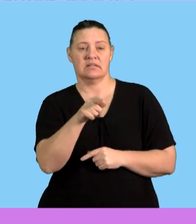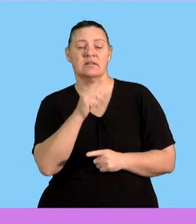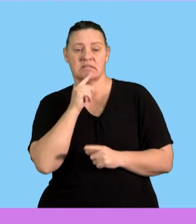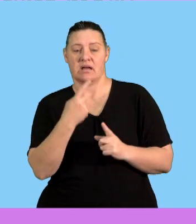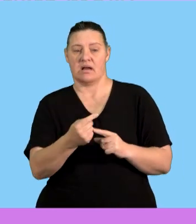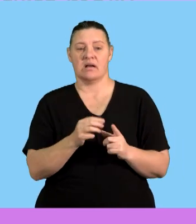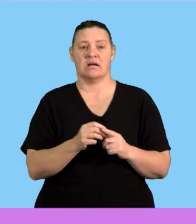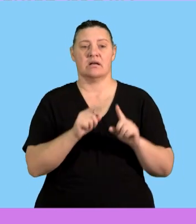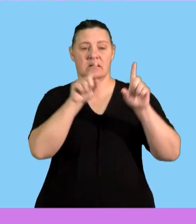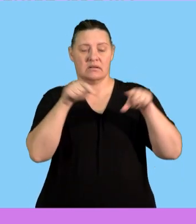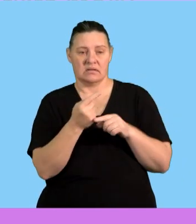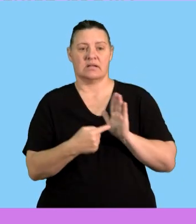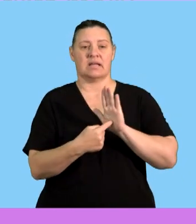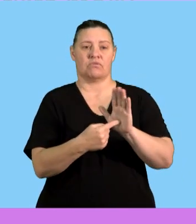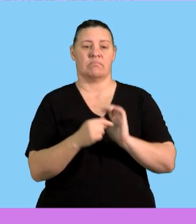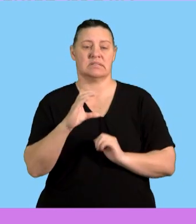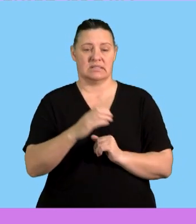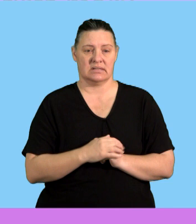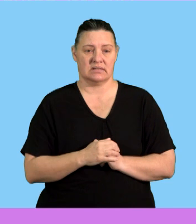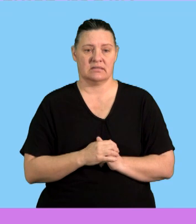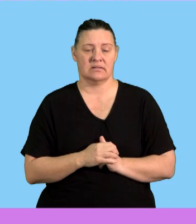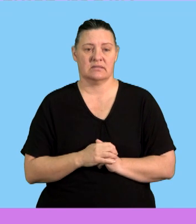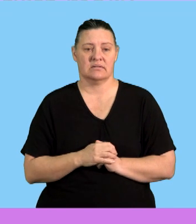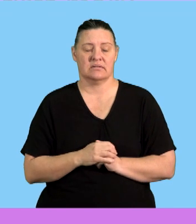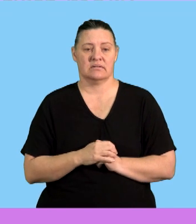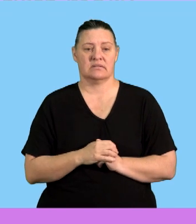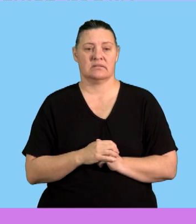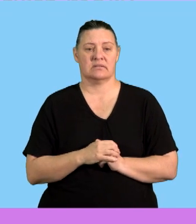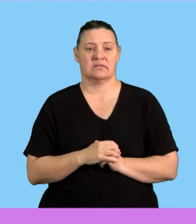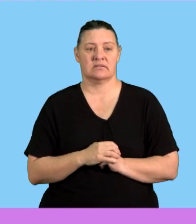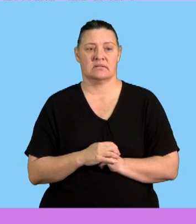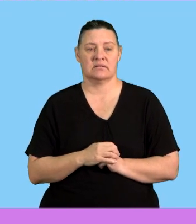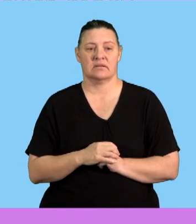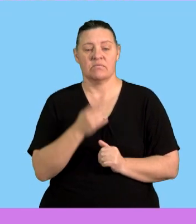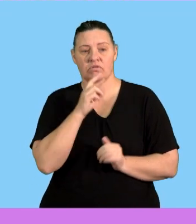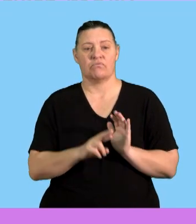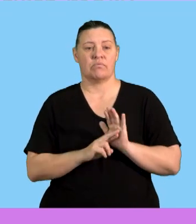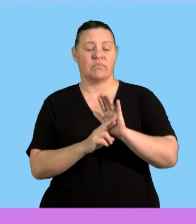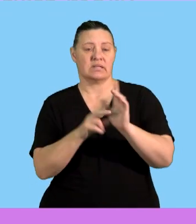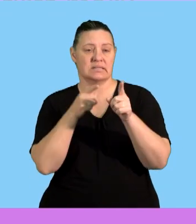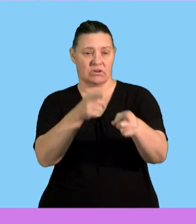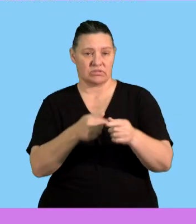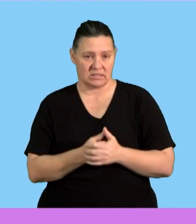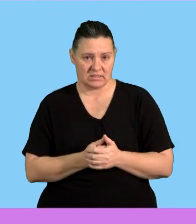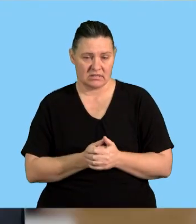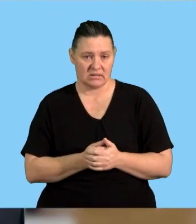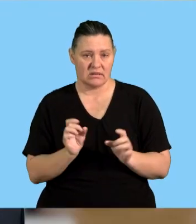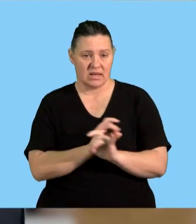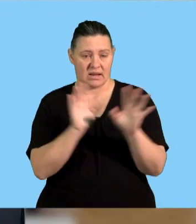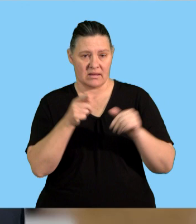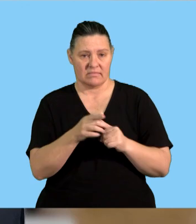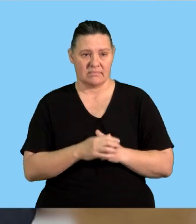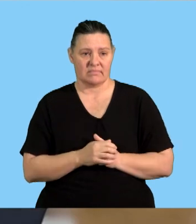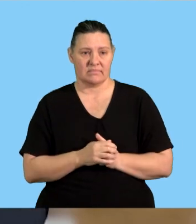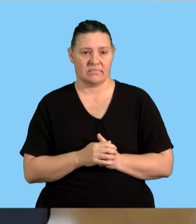therefore, I'll say that will be diagram C, right? That will basically represent this instruction. Guys,